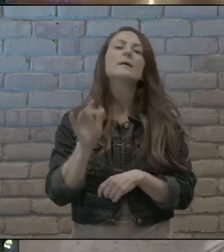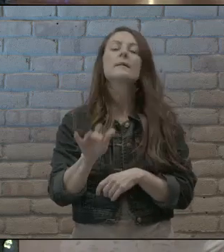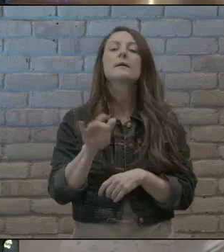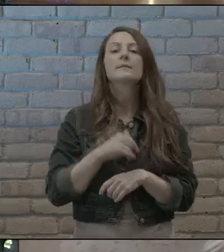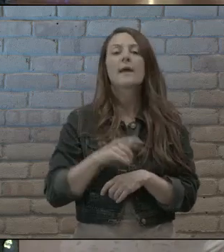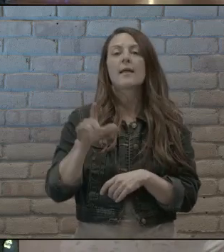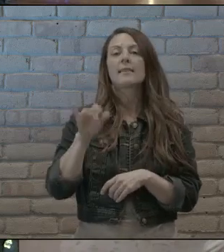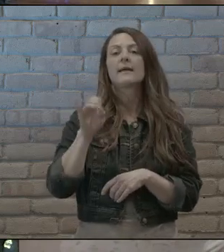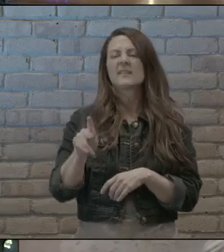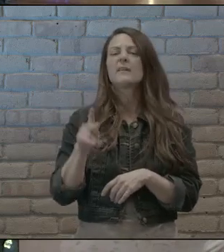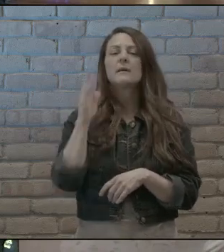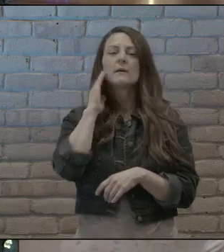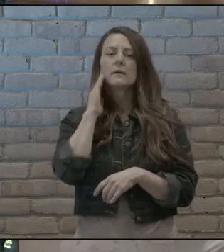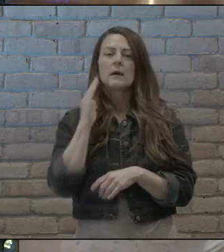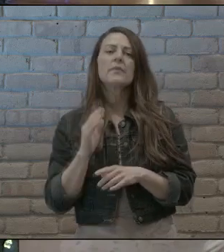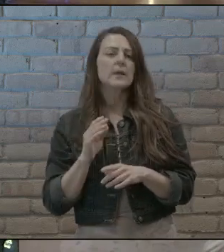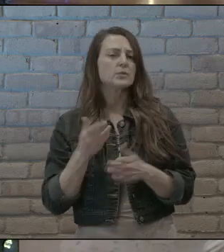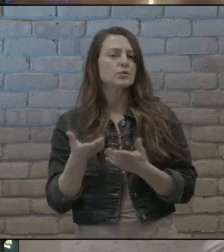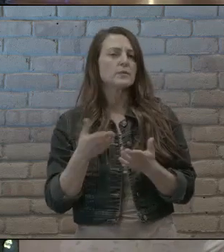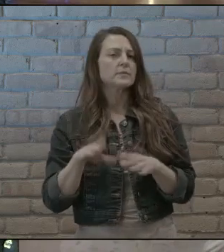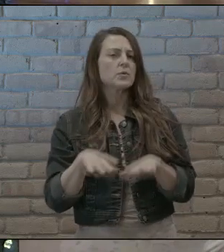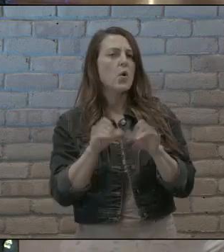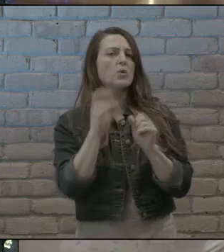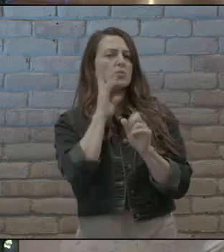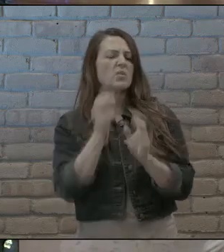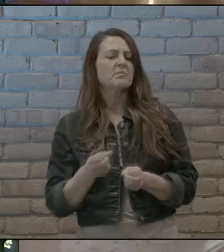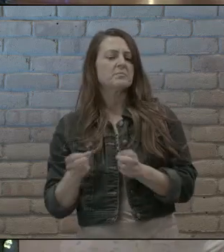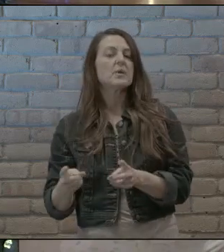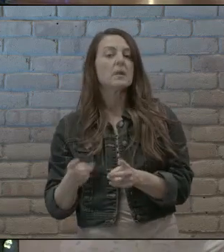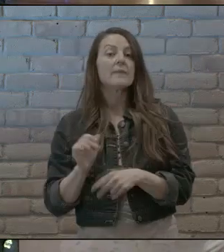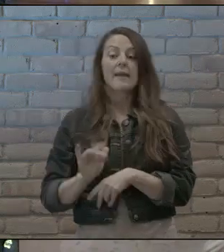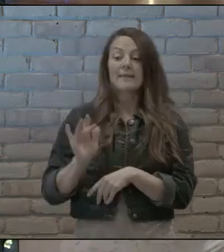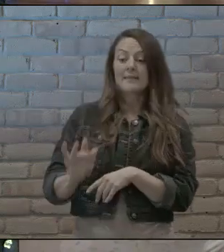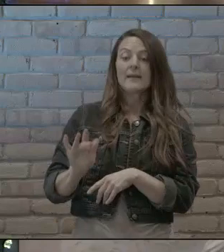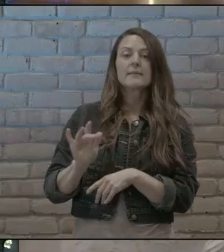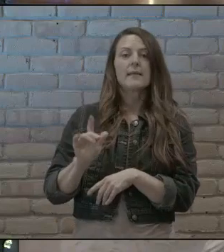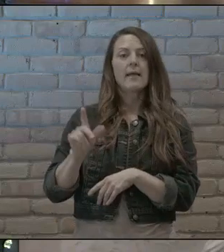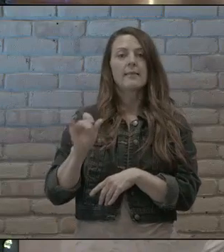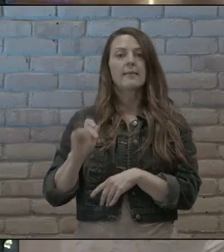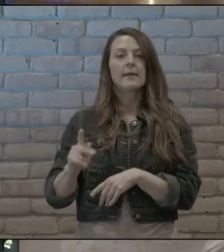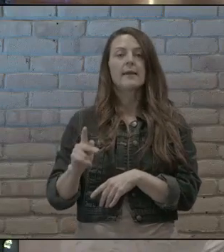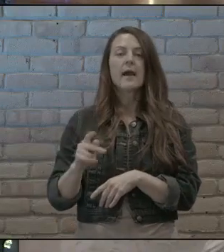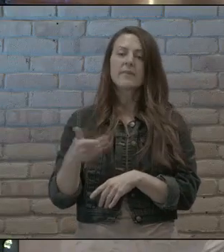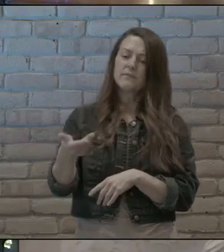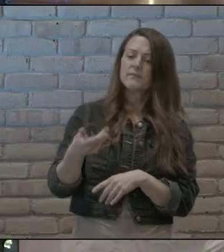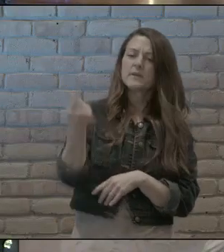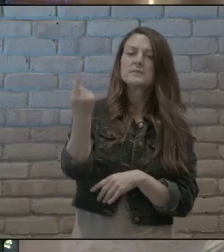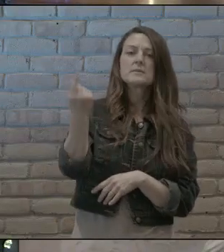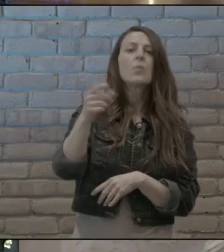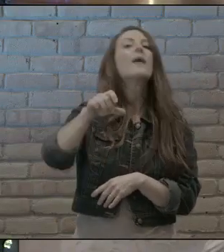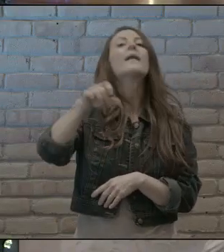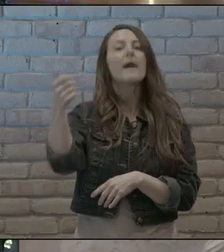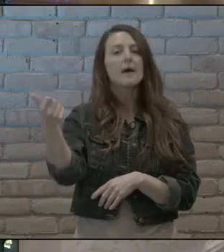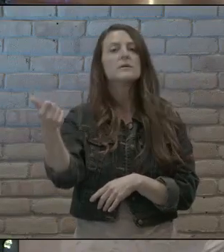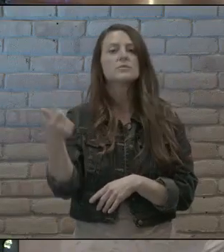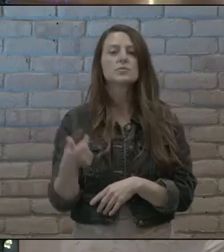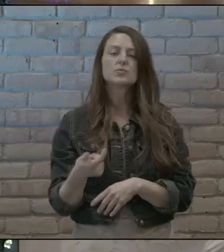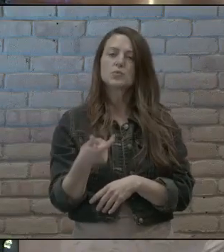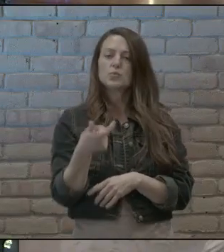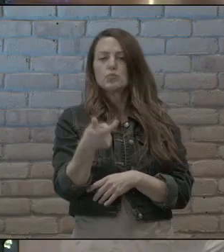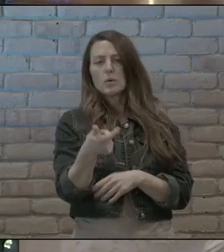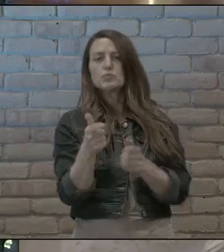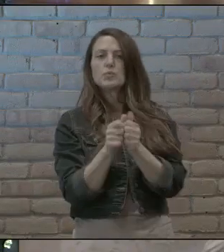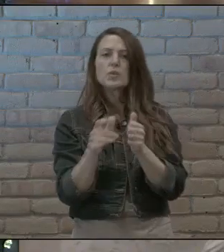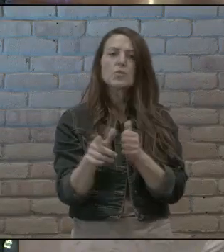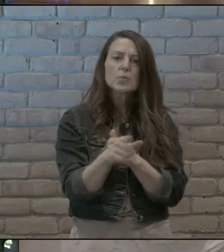service host will put into the chat right now and invite somebody to join with you in worship, to be able to experience this worship experience with you and